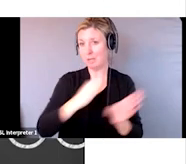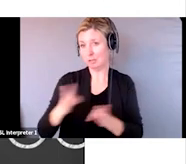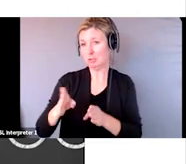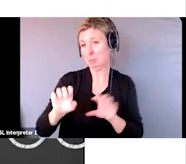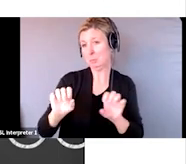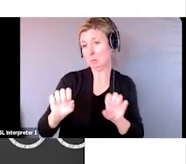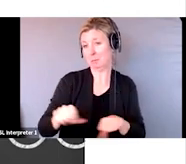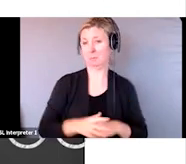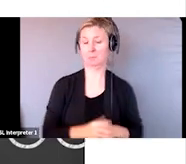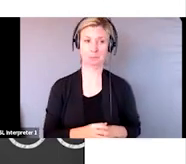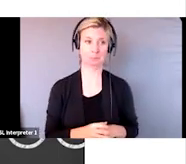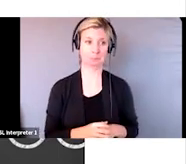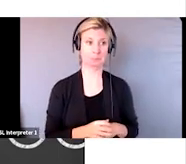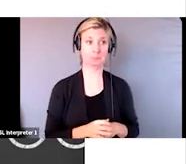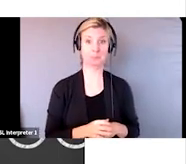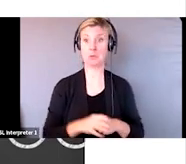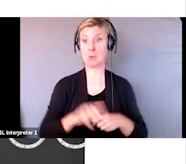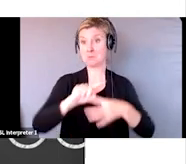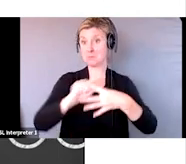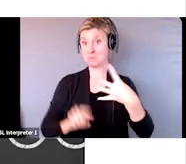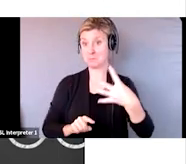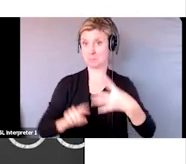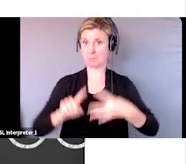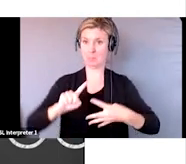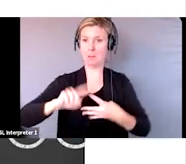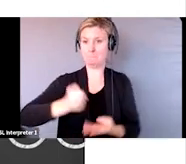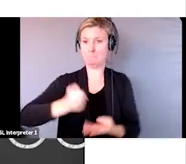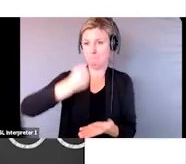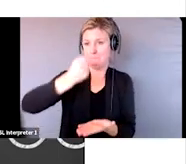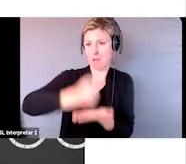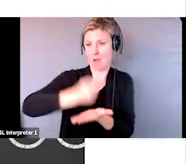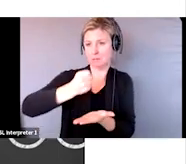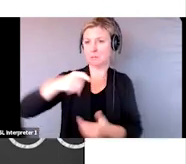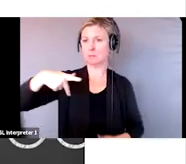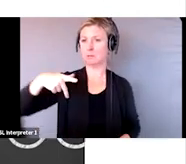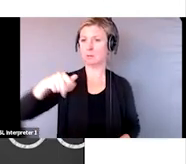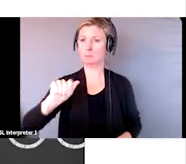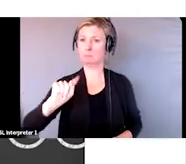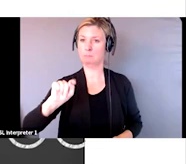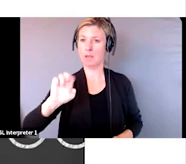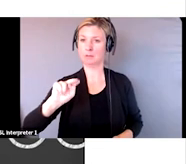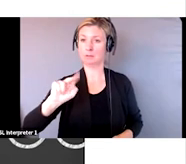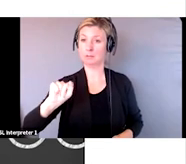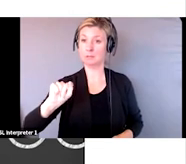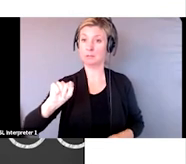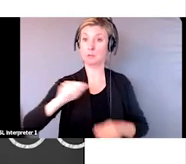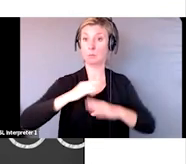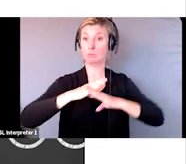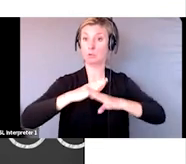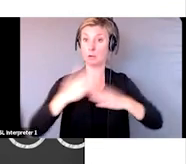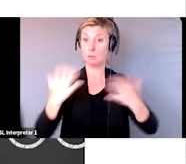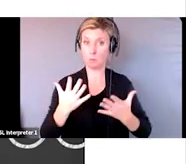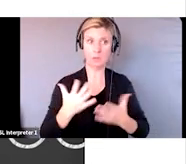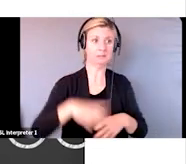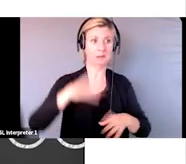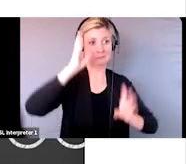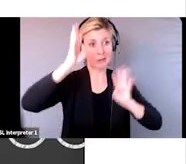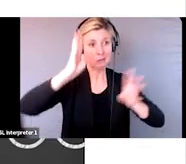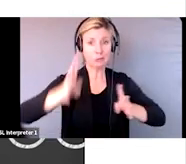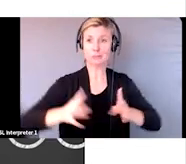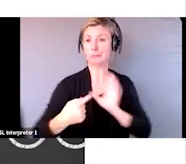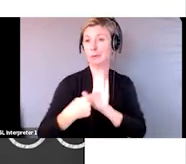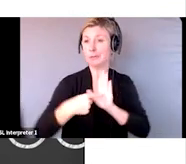start with patents. Patents protect inventions, and inventions can be products, machines, processes,